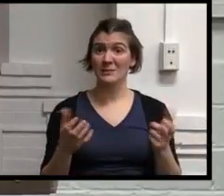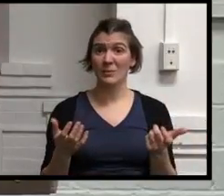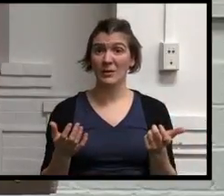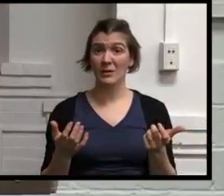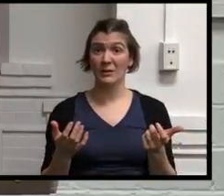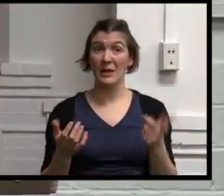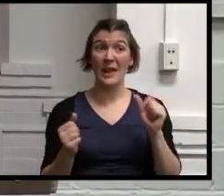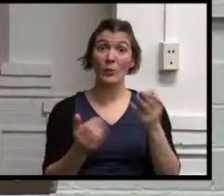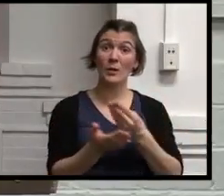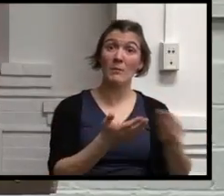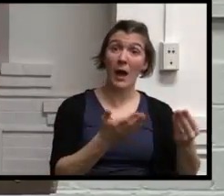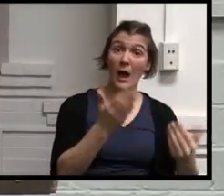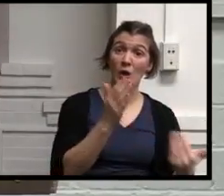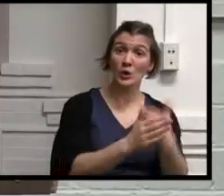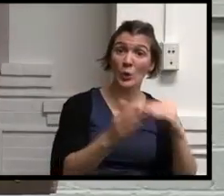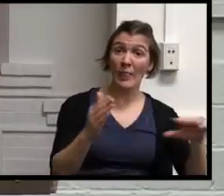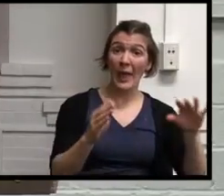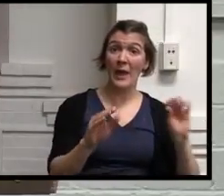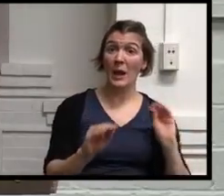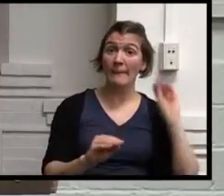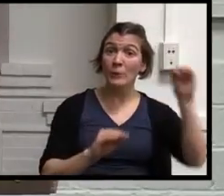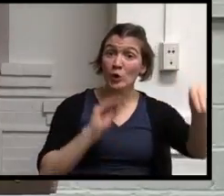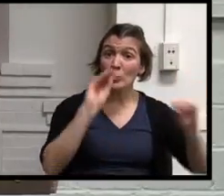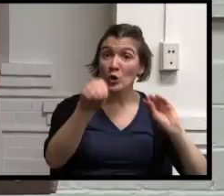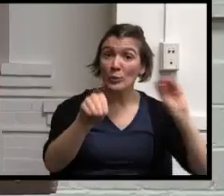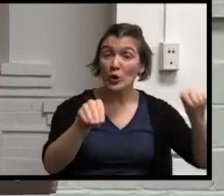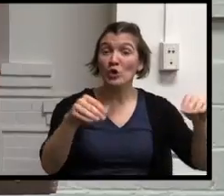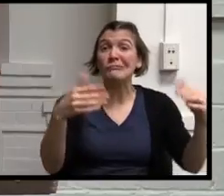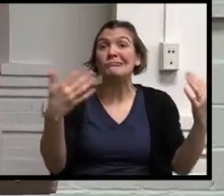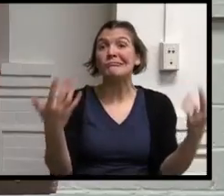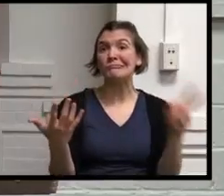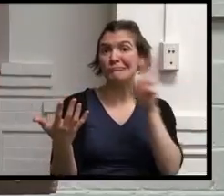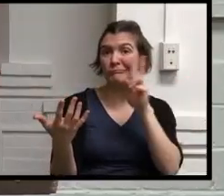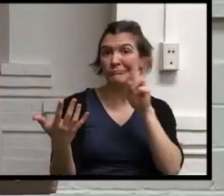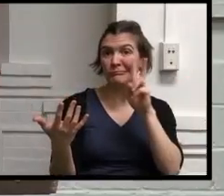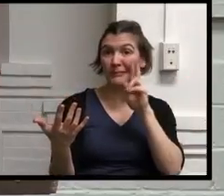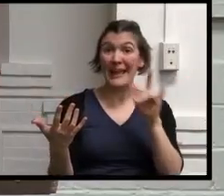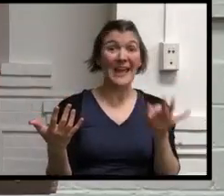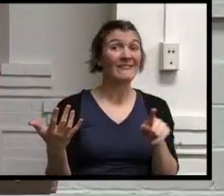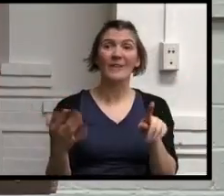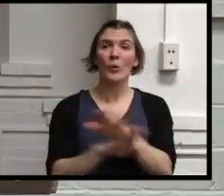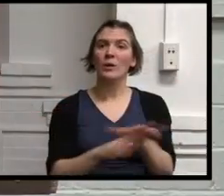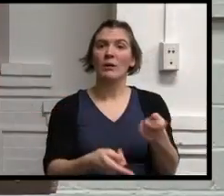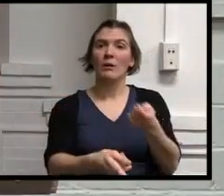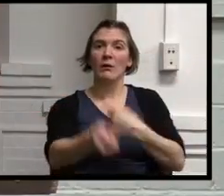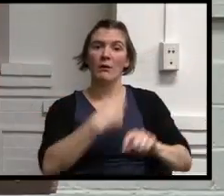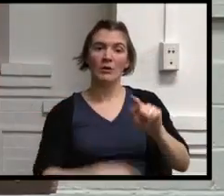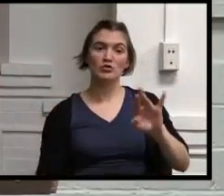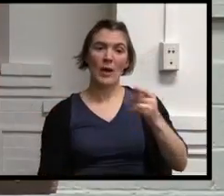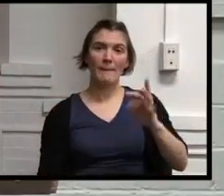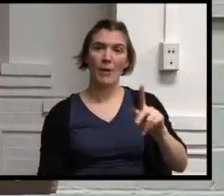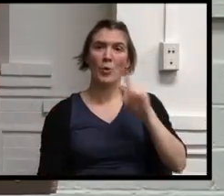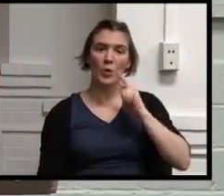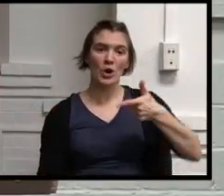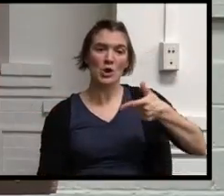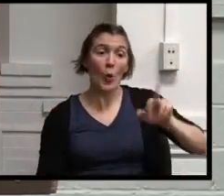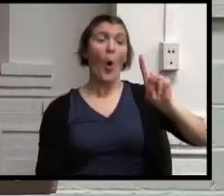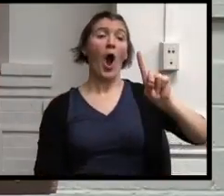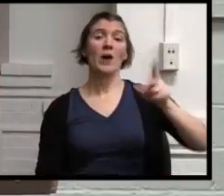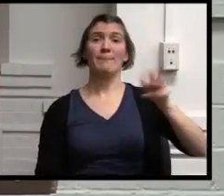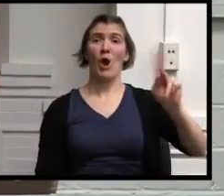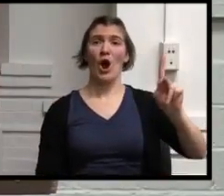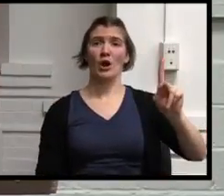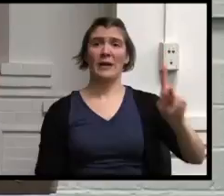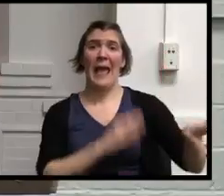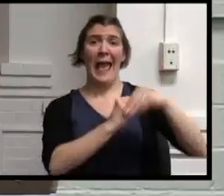acquiring extra land. And so theoretically, it would no longer be tri-park, it would be Quad park. quad park